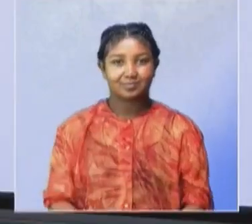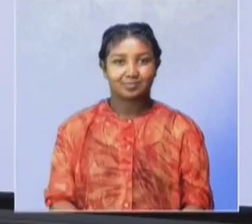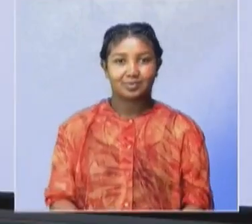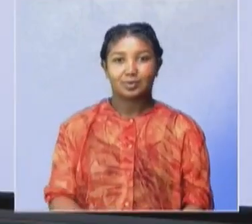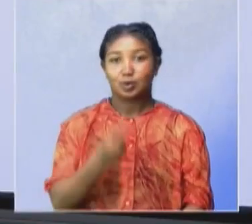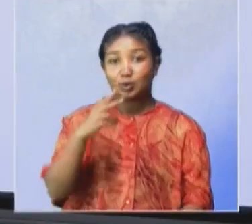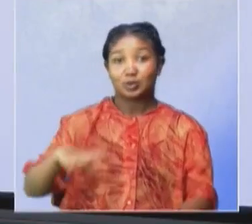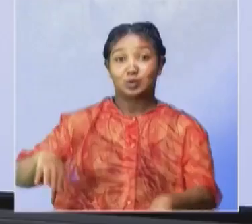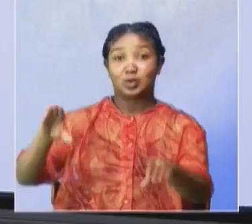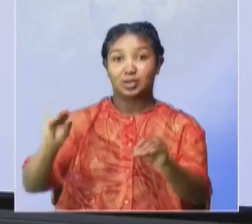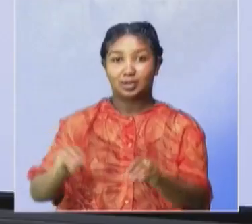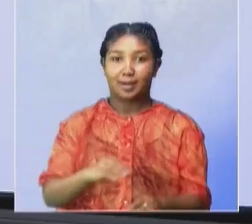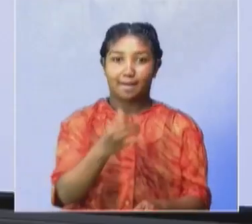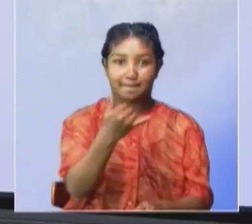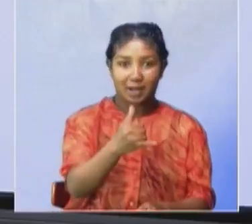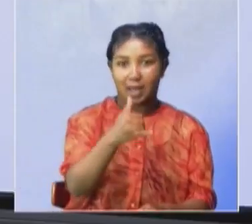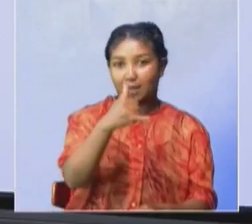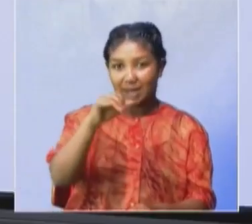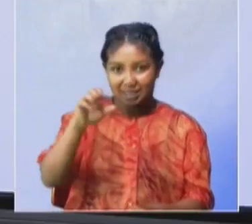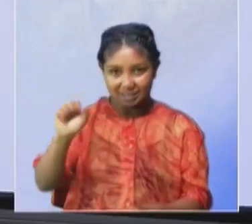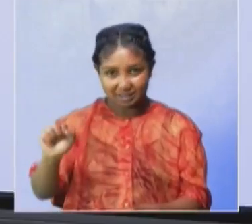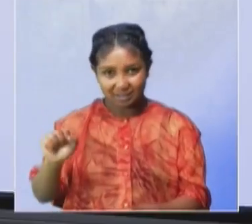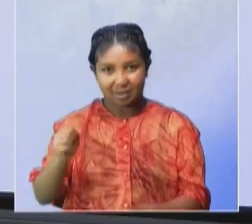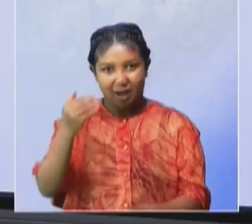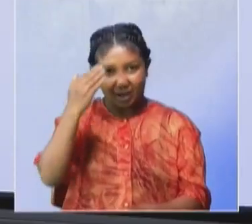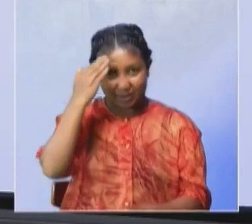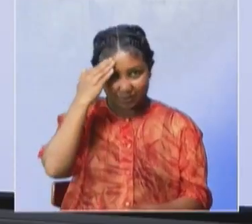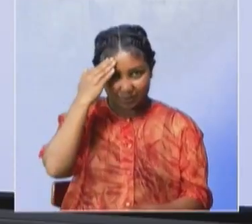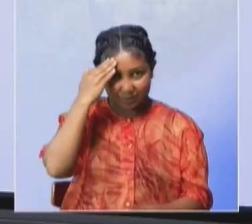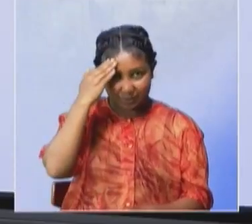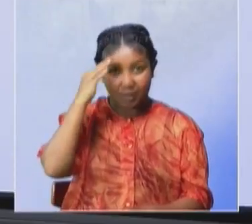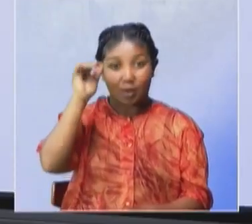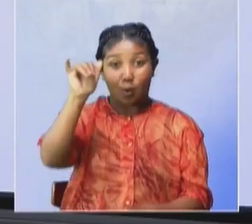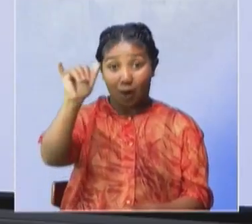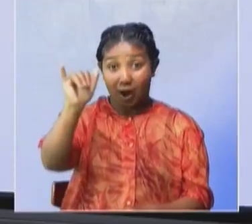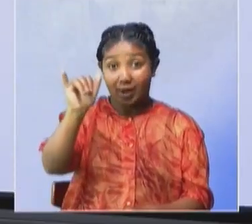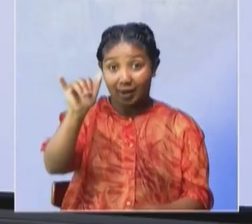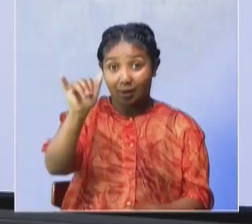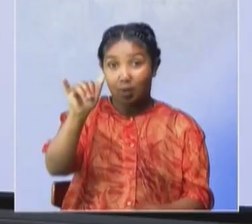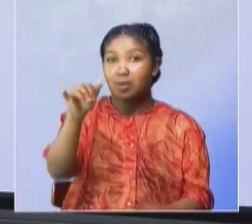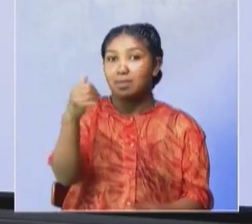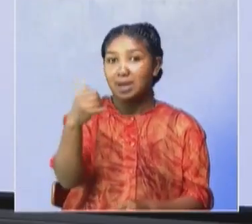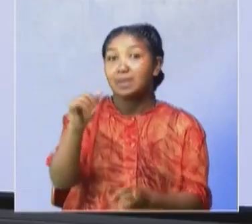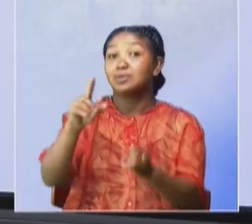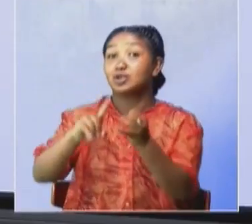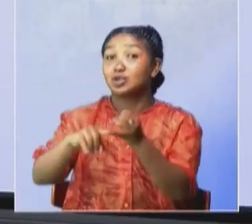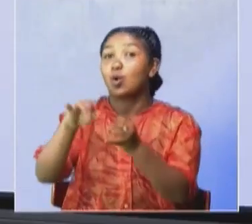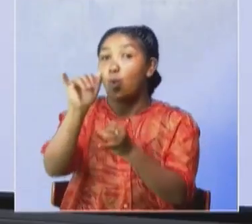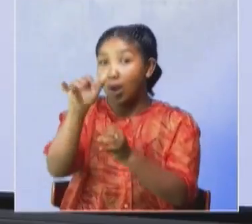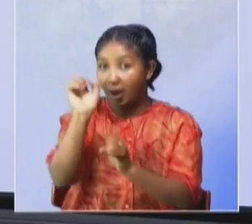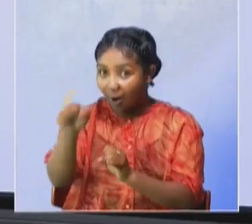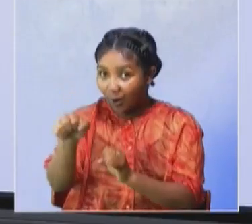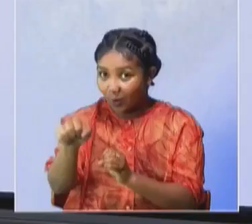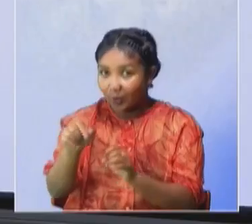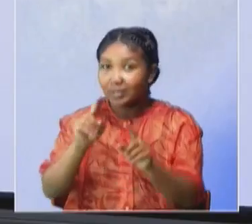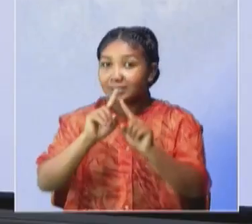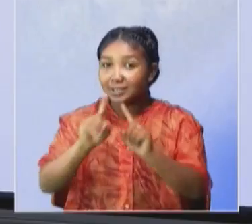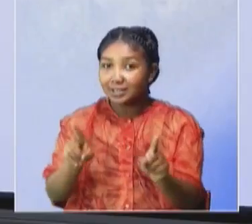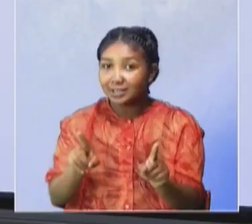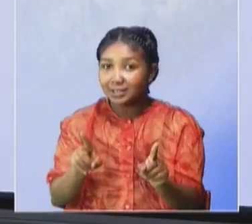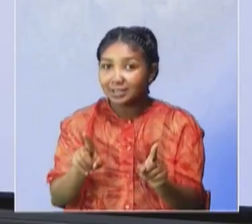Look, students, play, place. I know this y, this play ending with y,